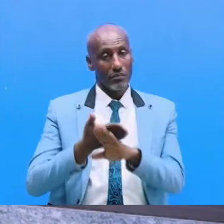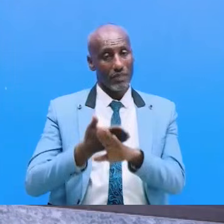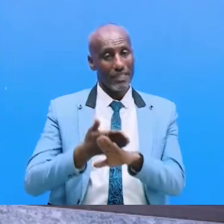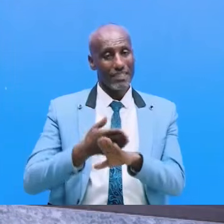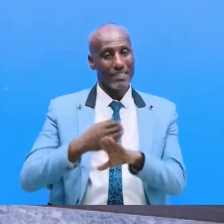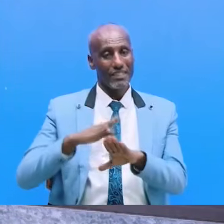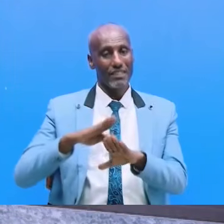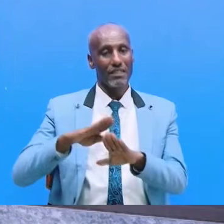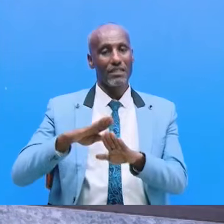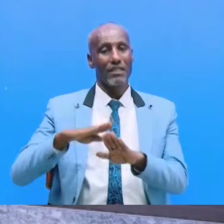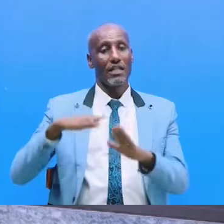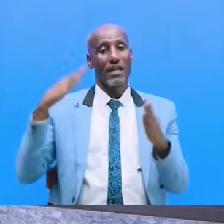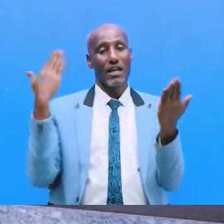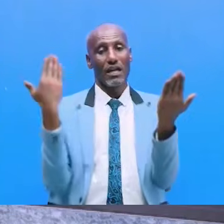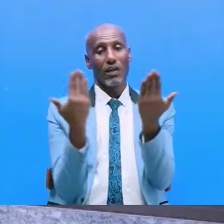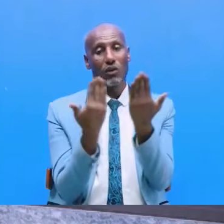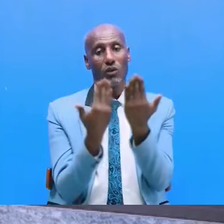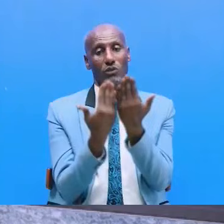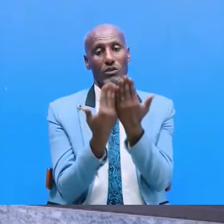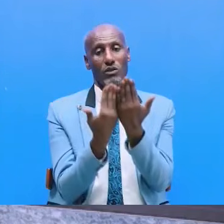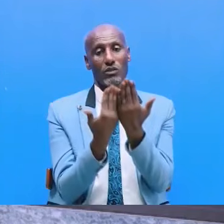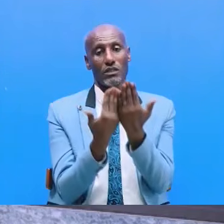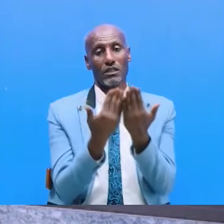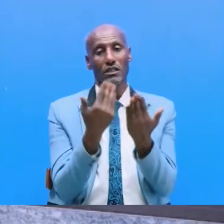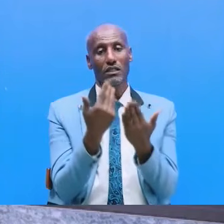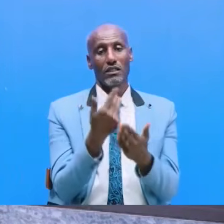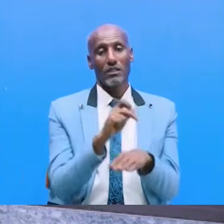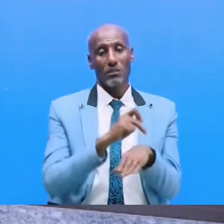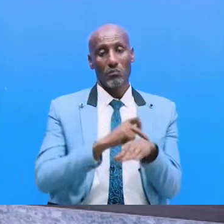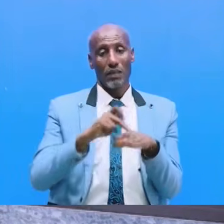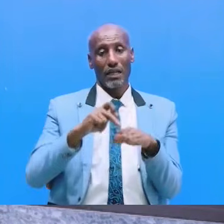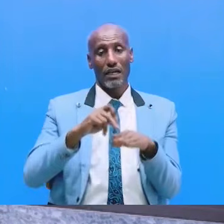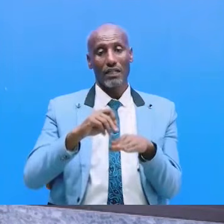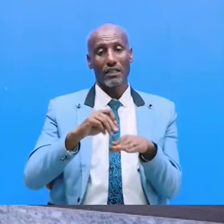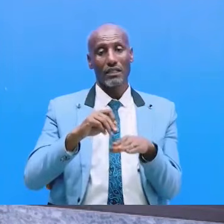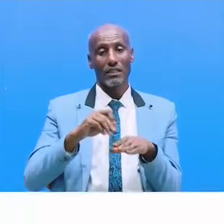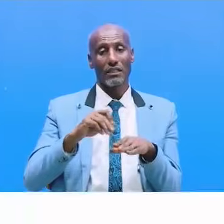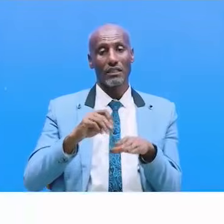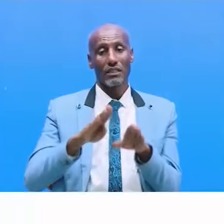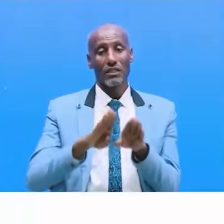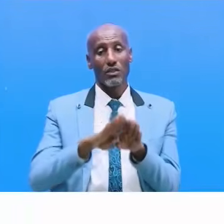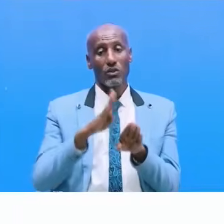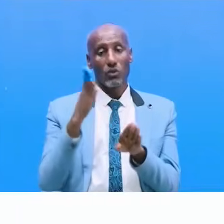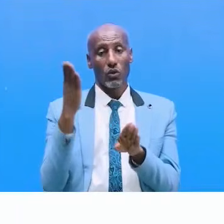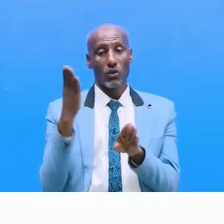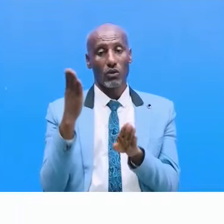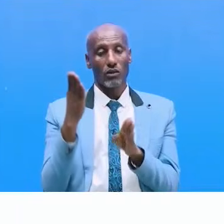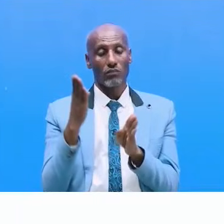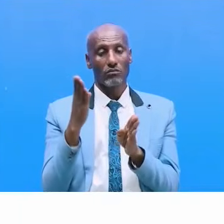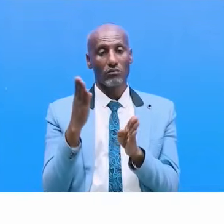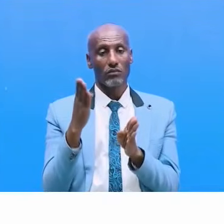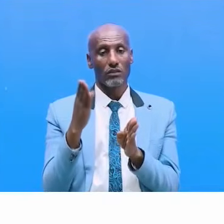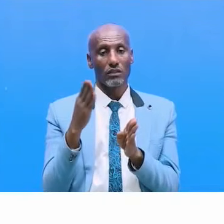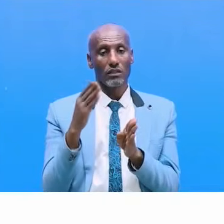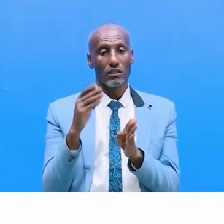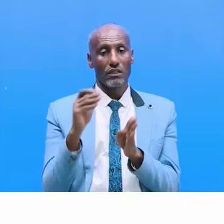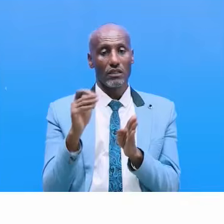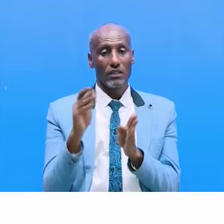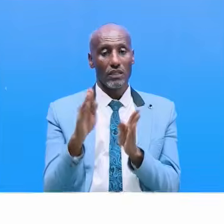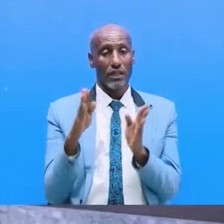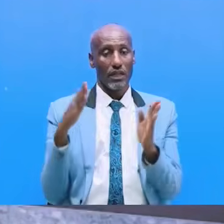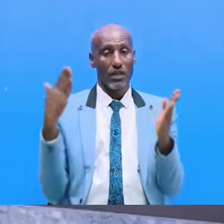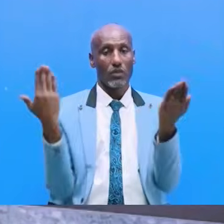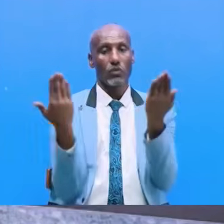close what? Door. Please close blank door. Here is the door. Please